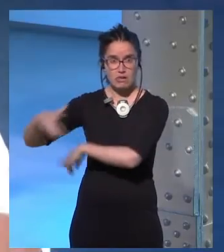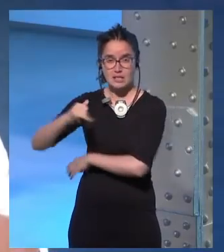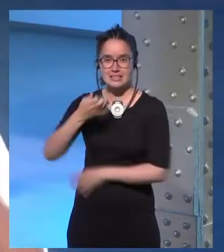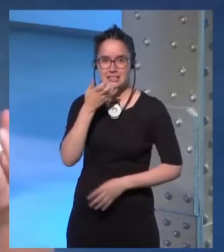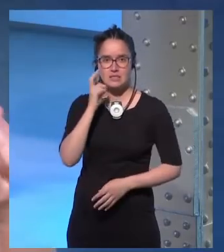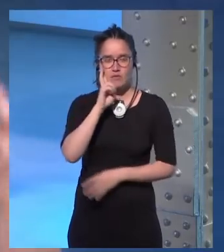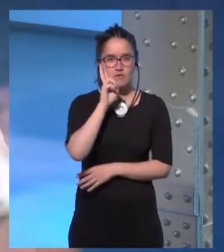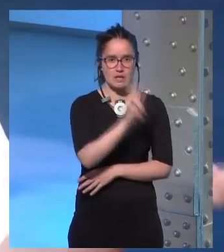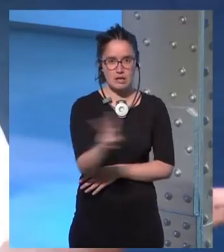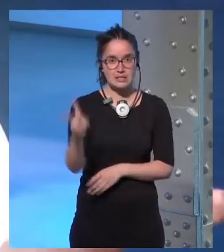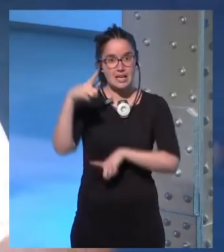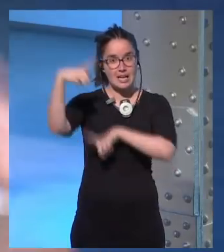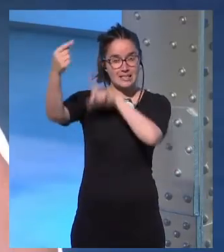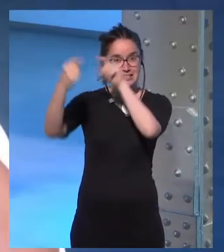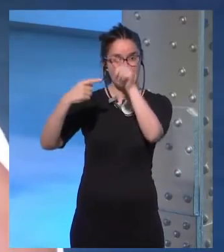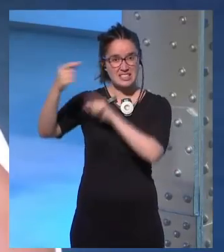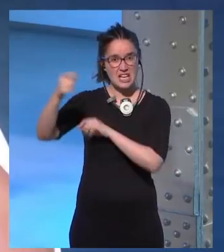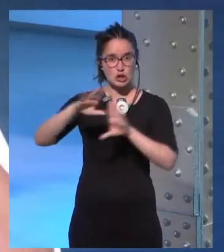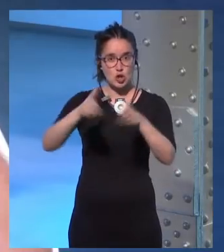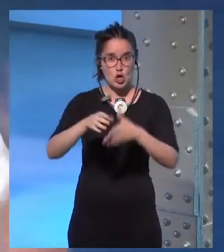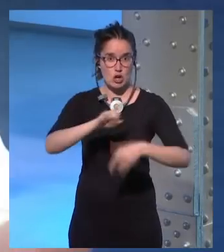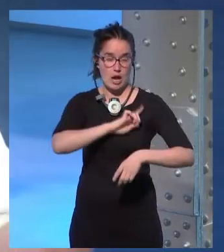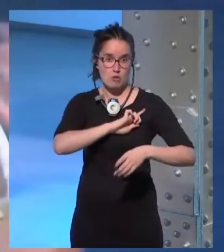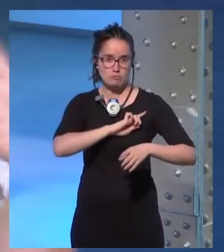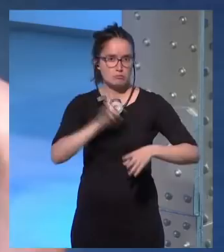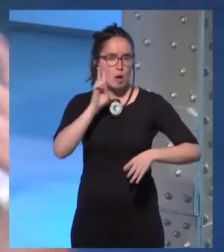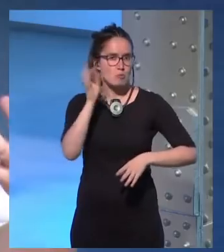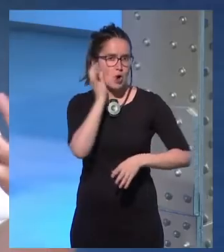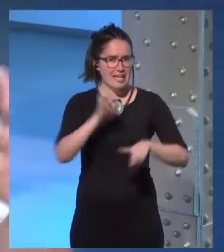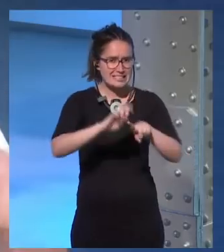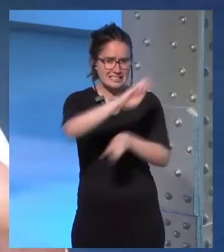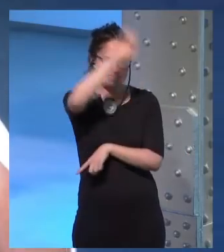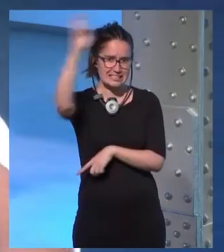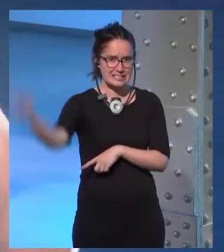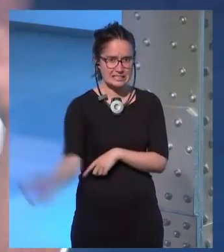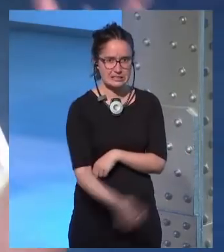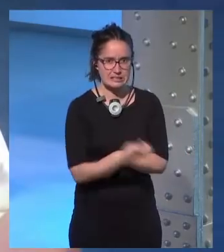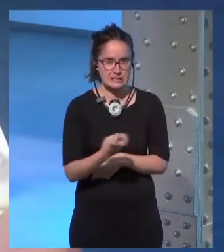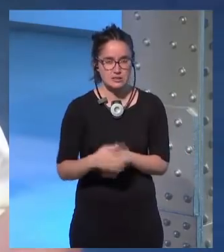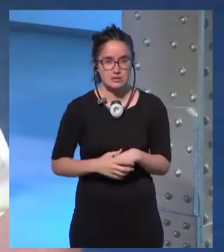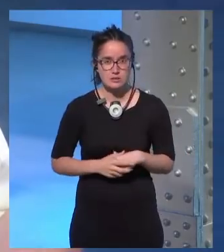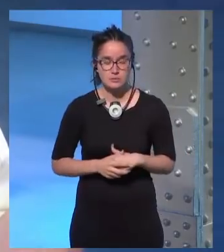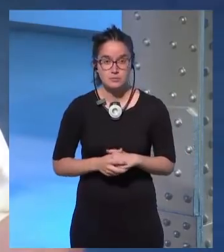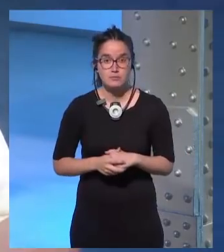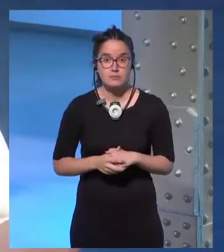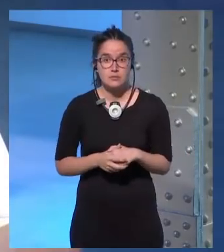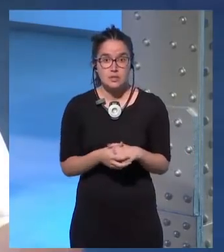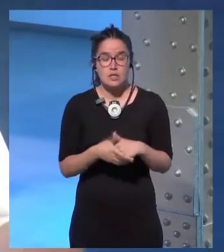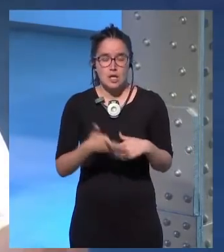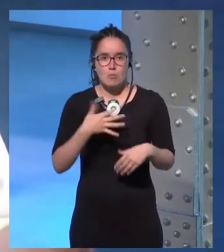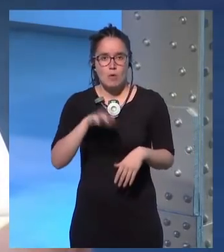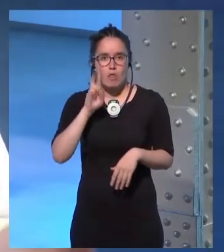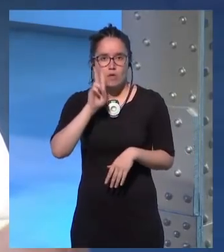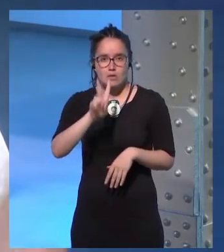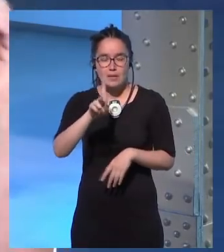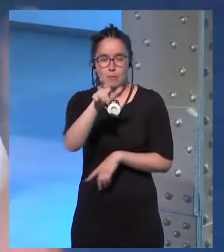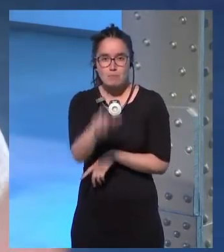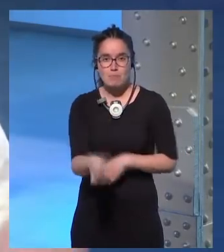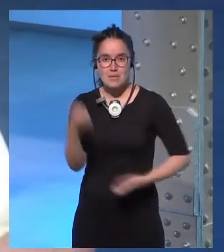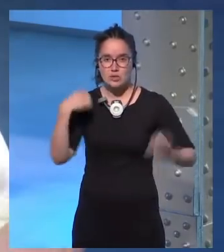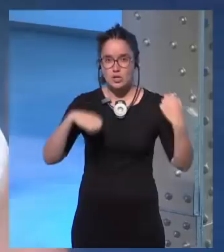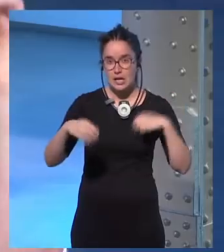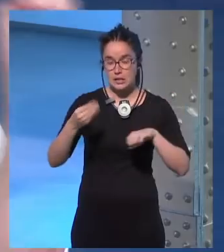are many different types, but, Nyx, I think, has a certain place in my heart because she really is, she doesn't care about anything but her specific goal, and